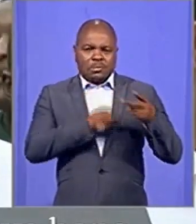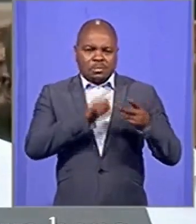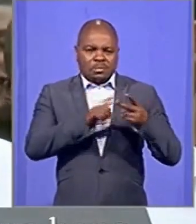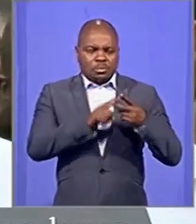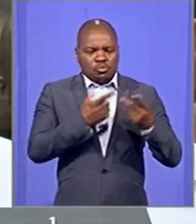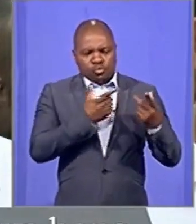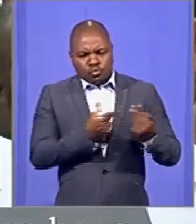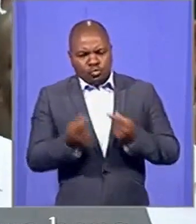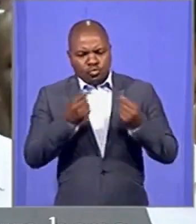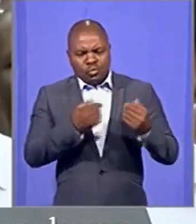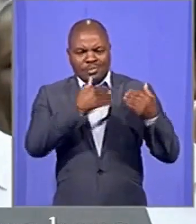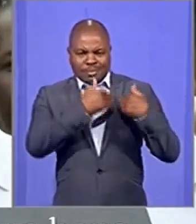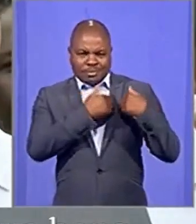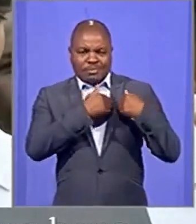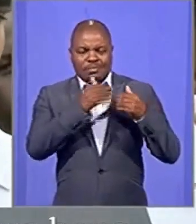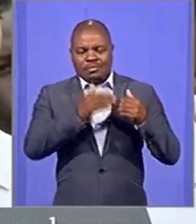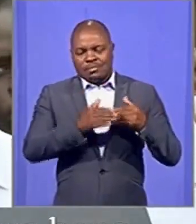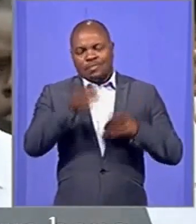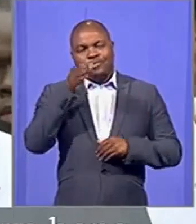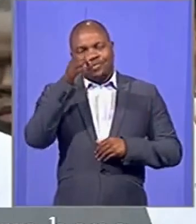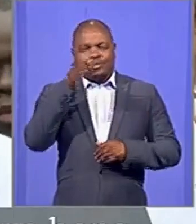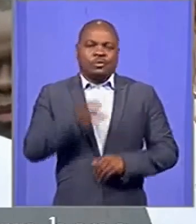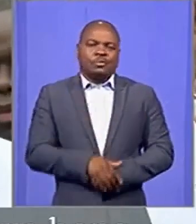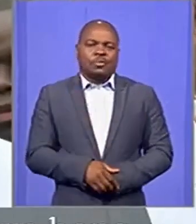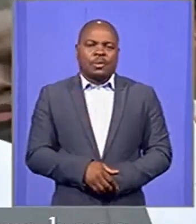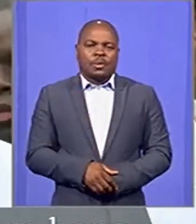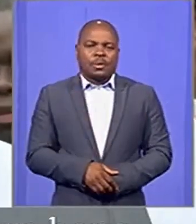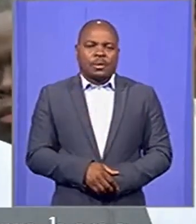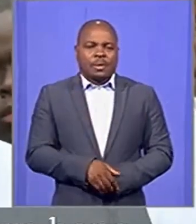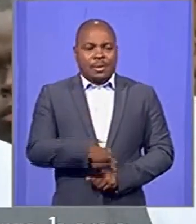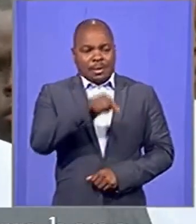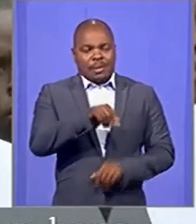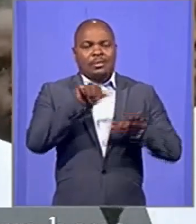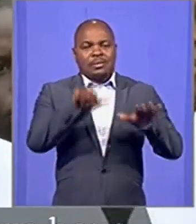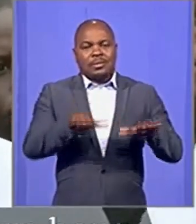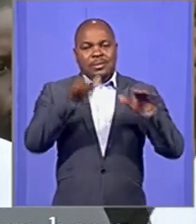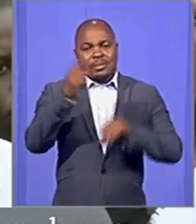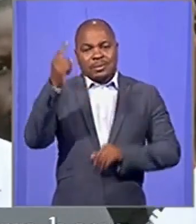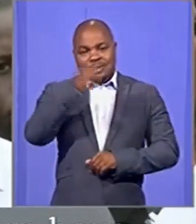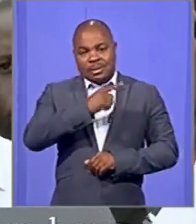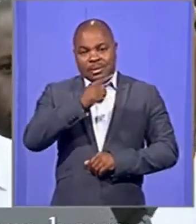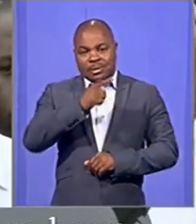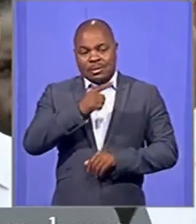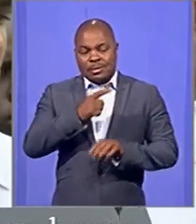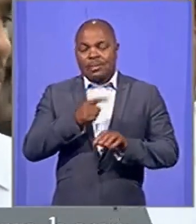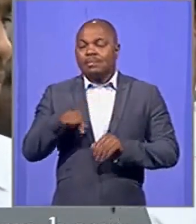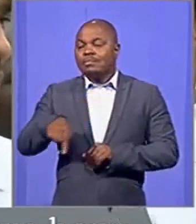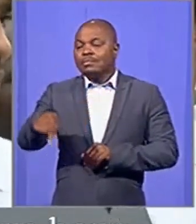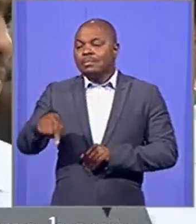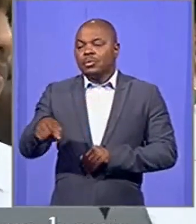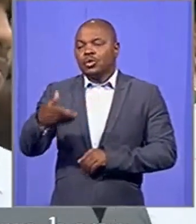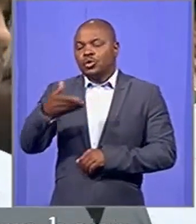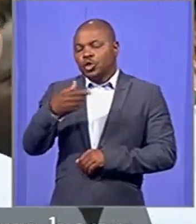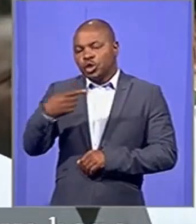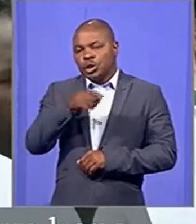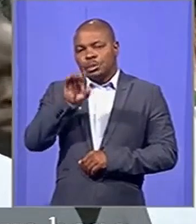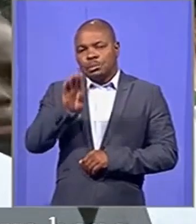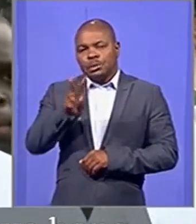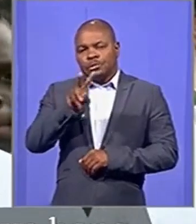actions, and for the future. This is the 16 days against gender-based